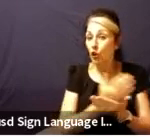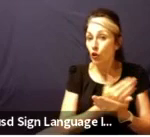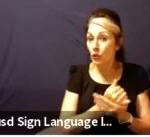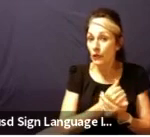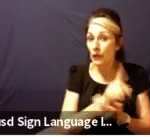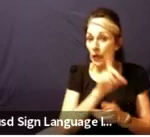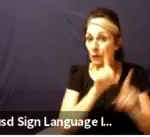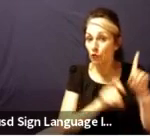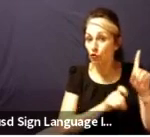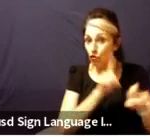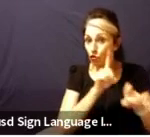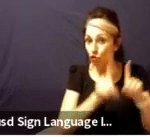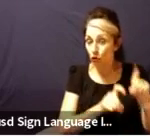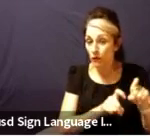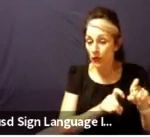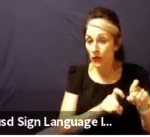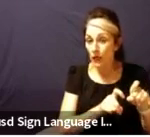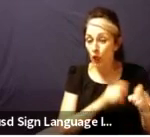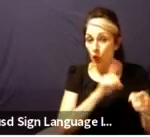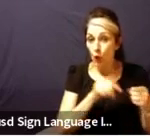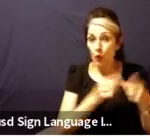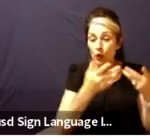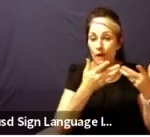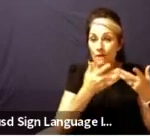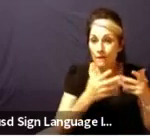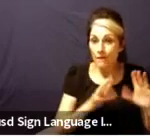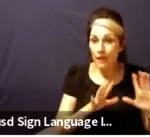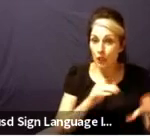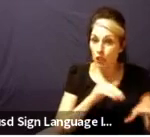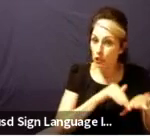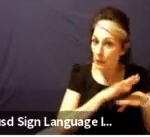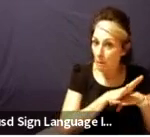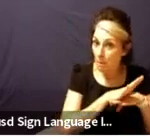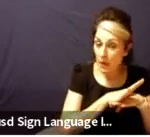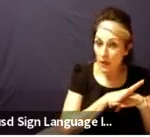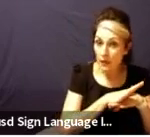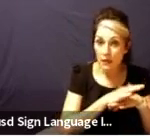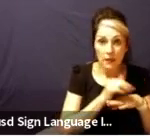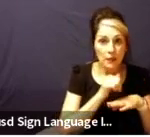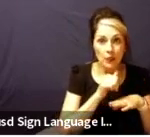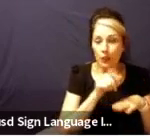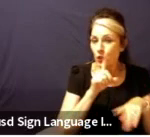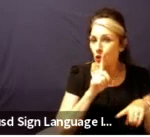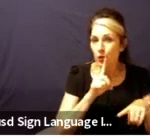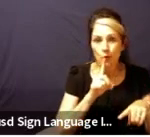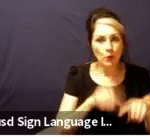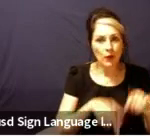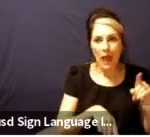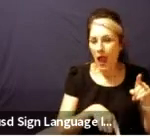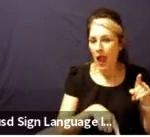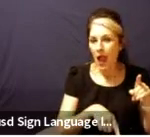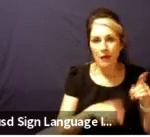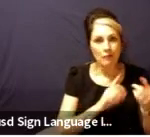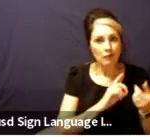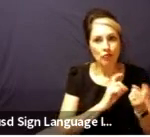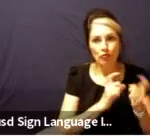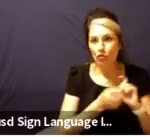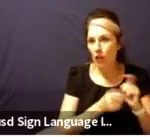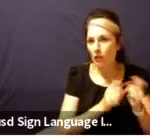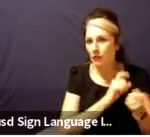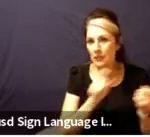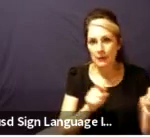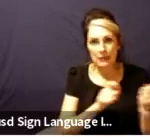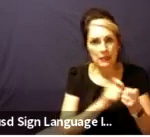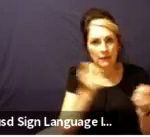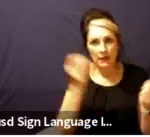piece, once that is submitted, it's not a way for you to change that particular